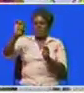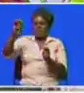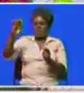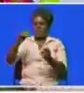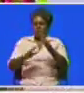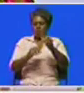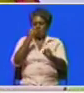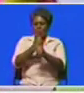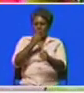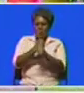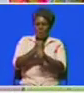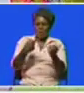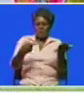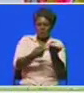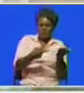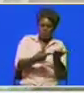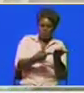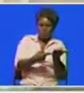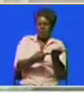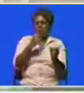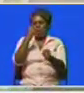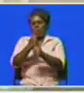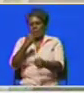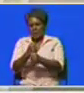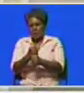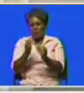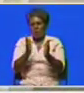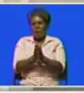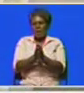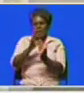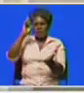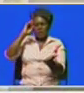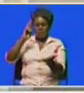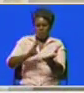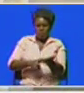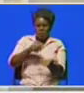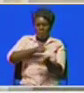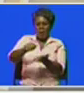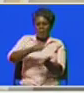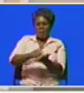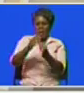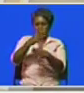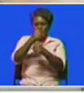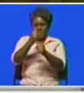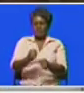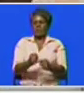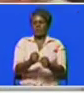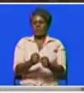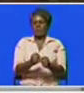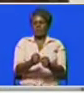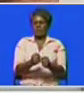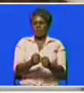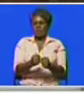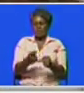staff, reforms on technology, logistics and operations, and identification of a new printer for the ballot papers.